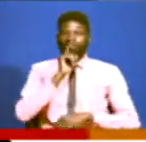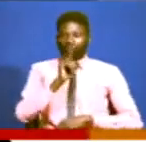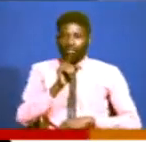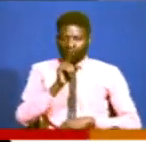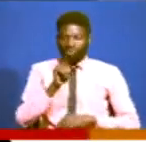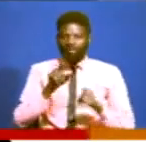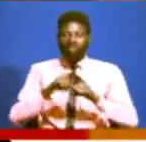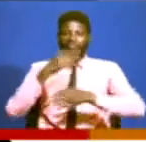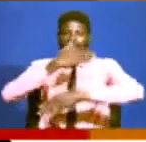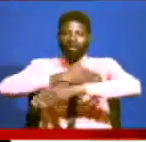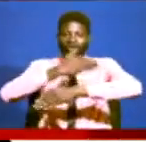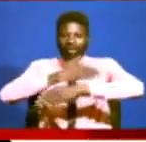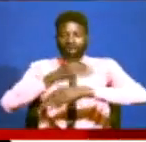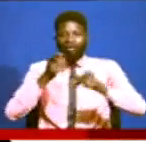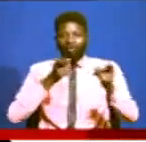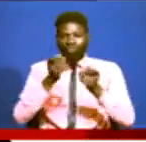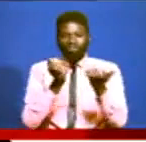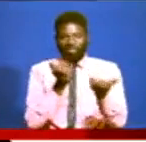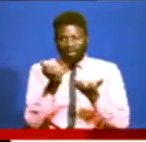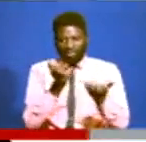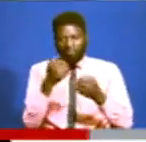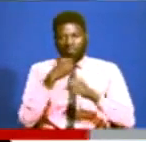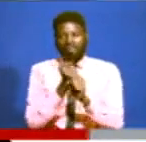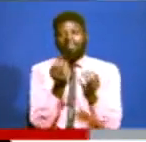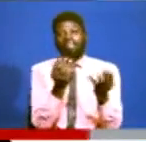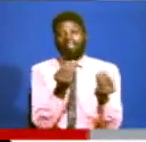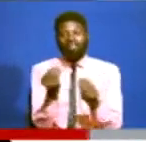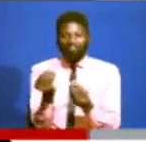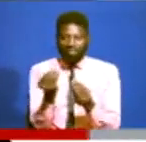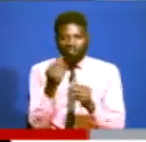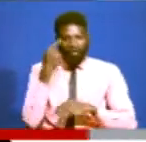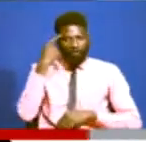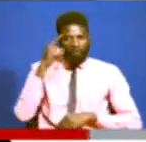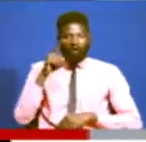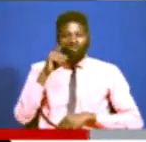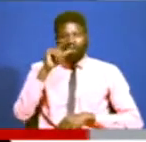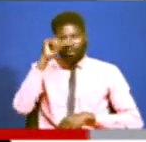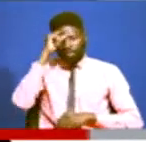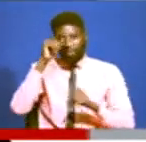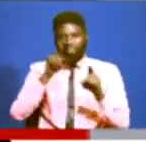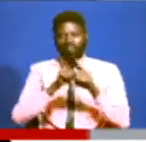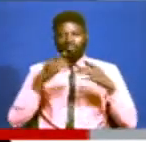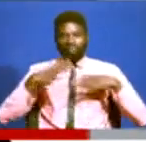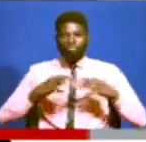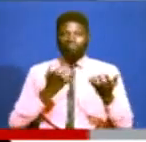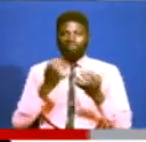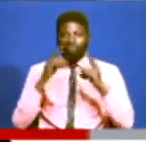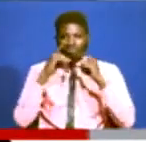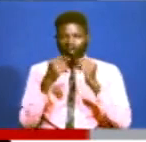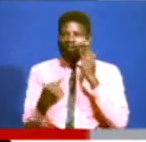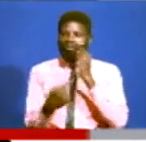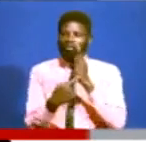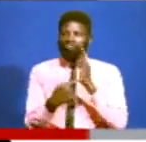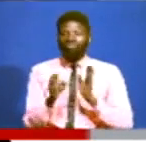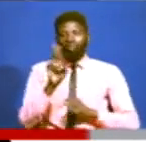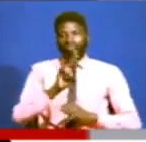easy for both the authority and the traders. He has said that automation has been a key point, and it has made